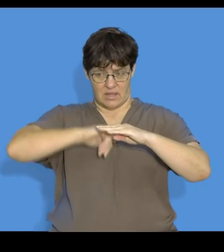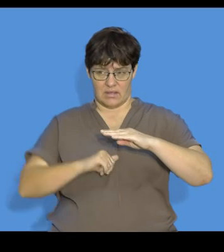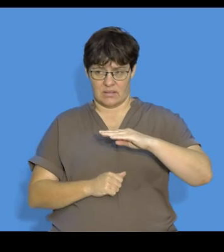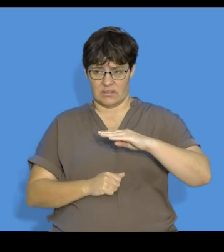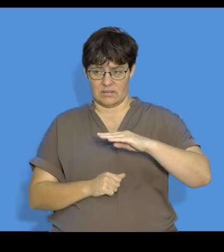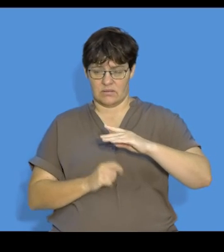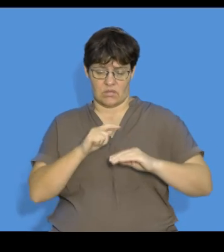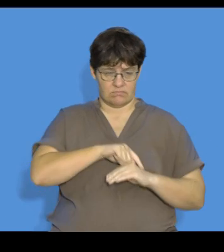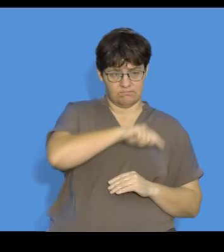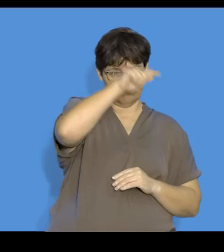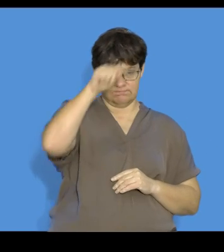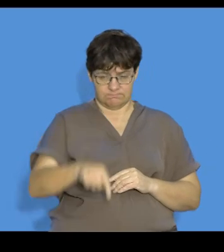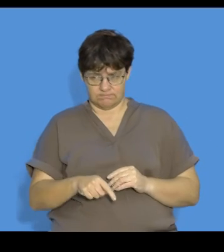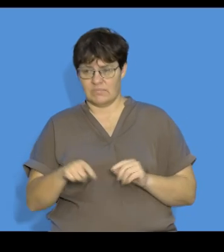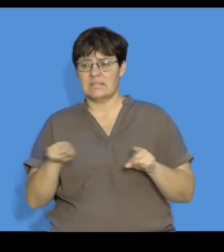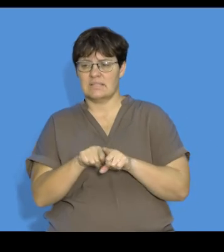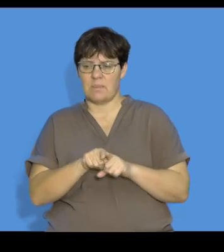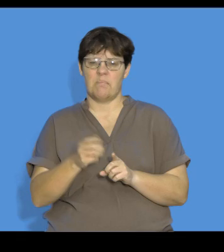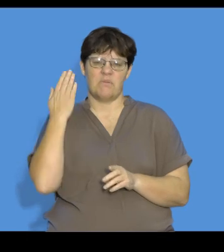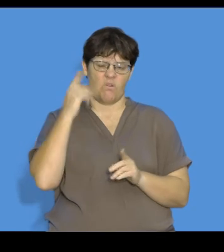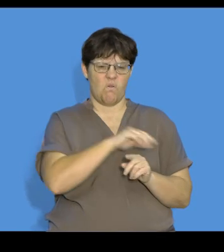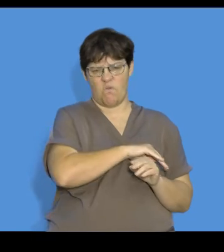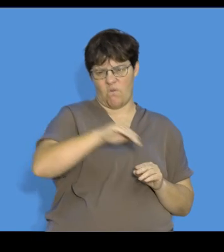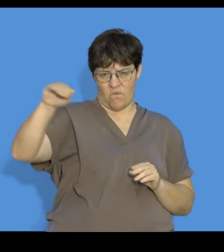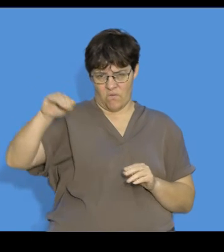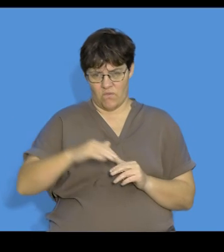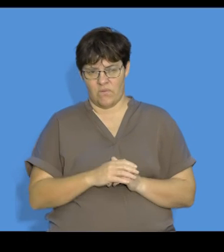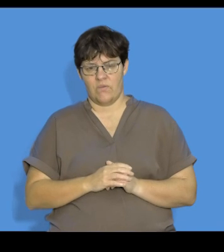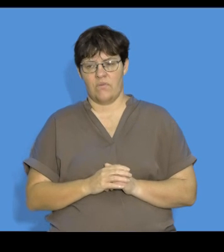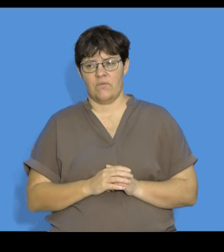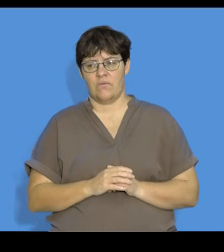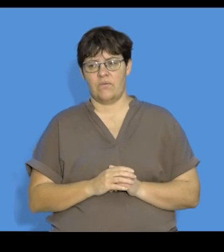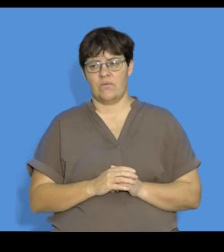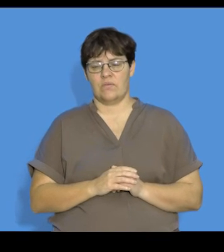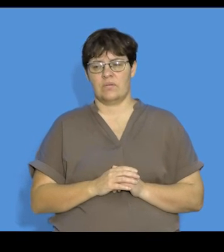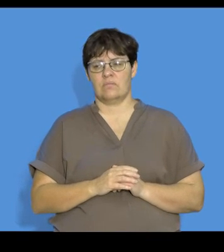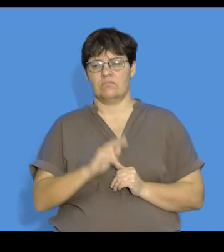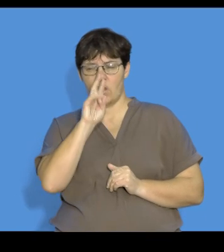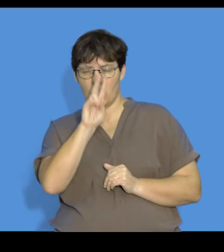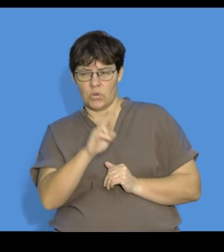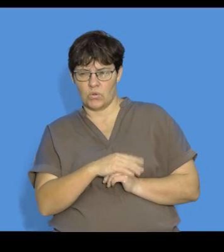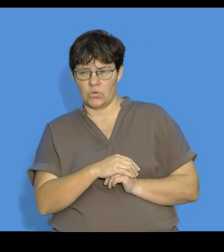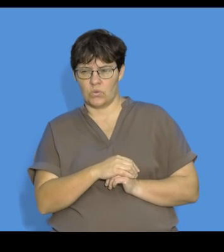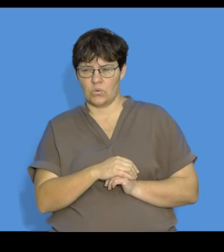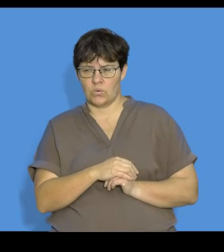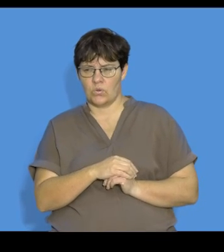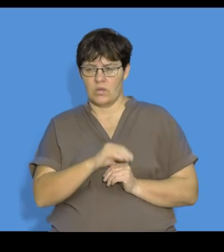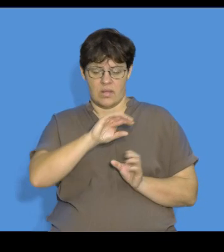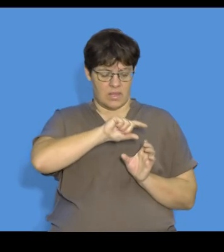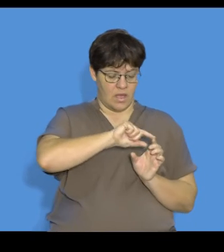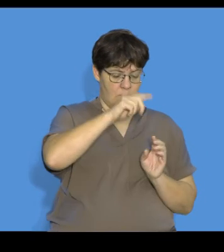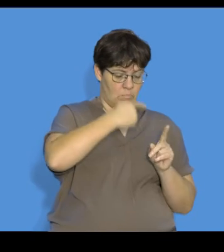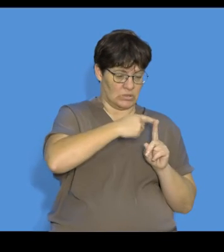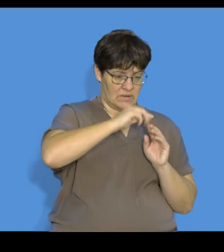I draw just the same scenario with the previous example, you will look at